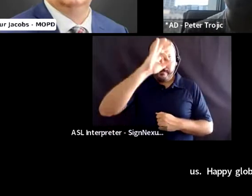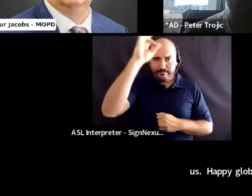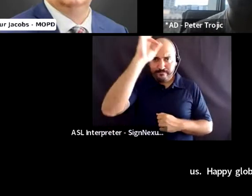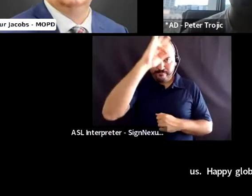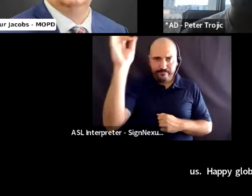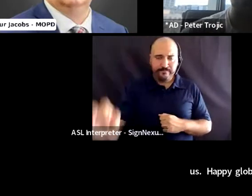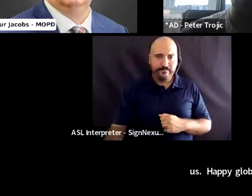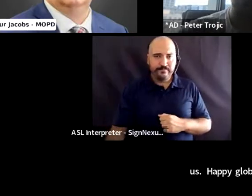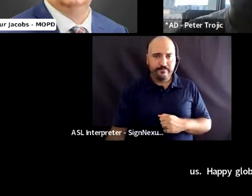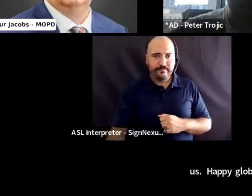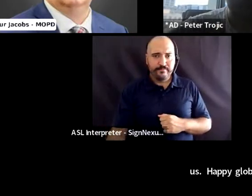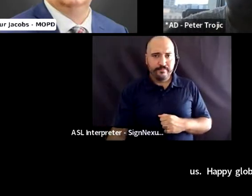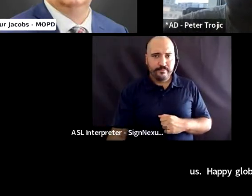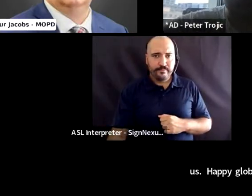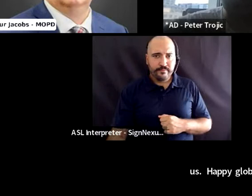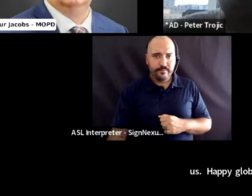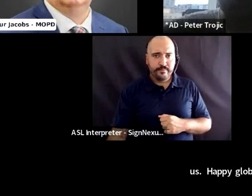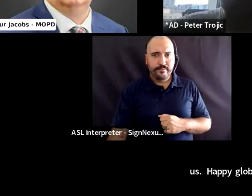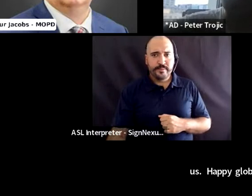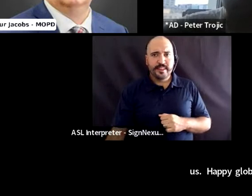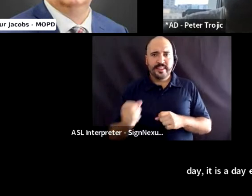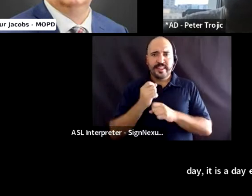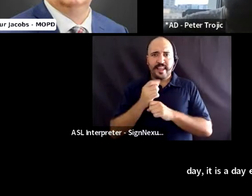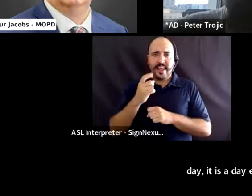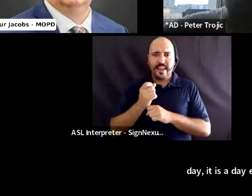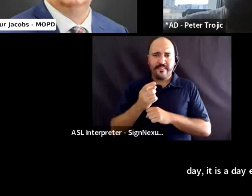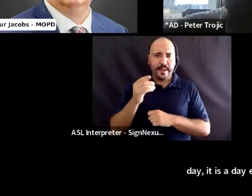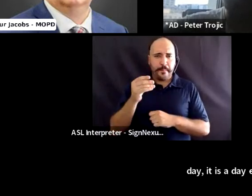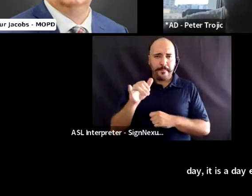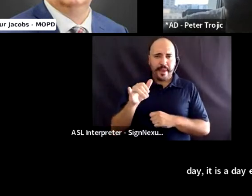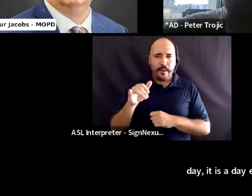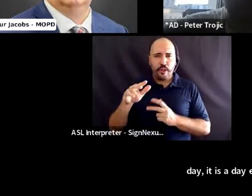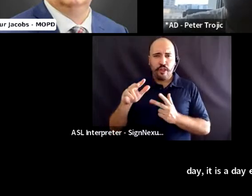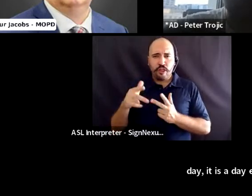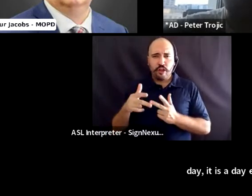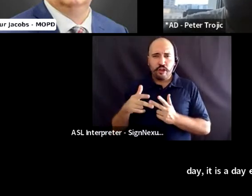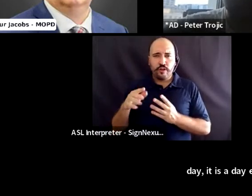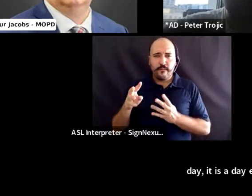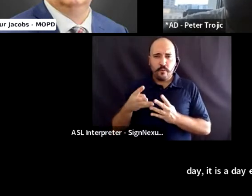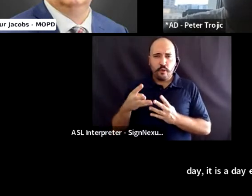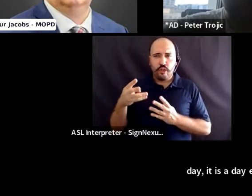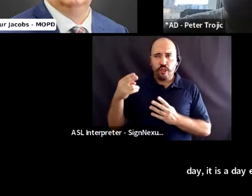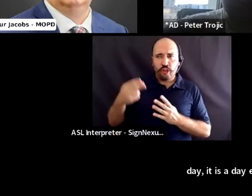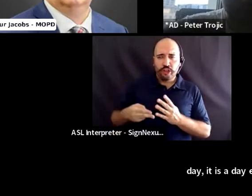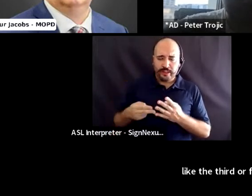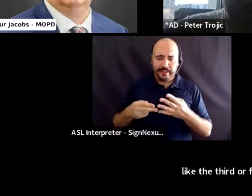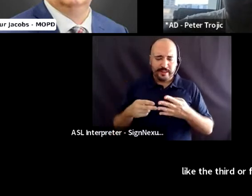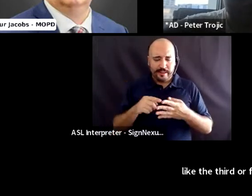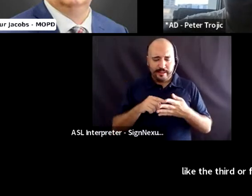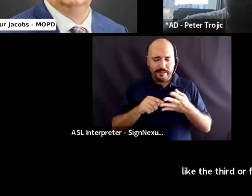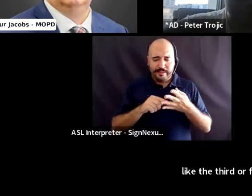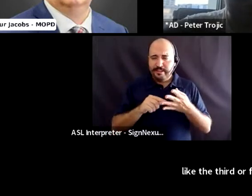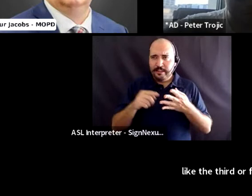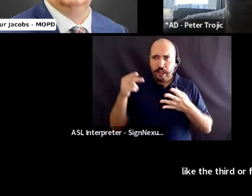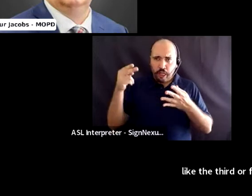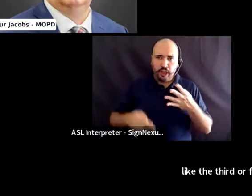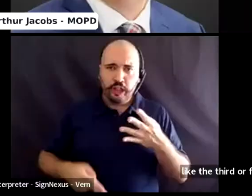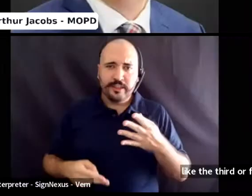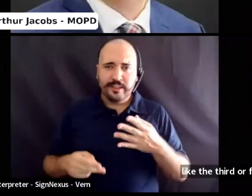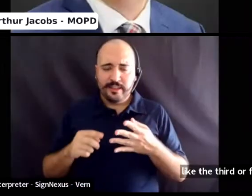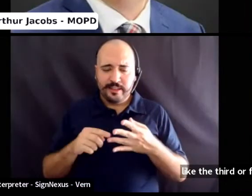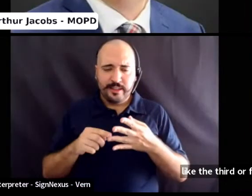every May. I think it's like the third or fourth Thursday of every May, where we